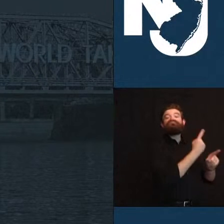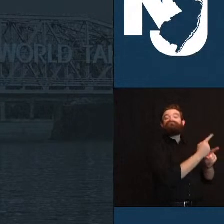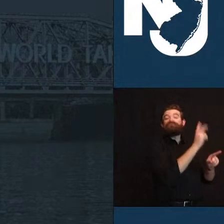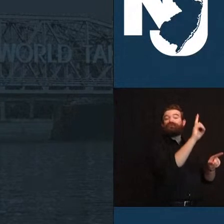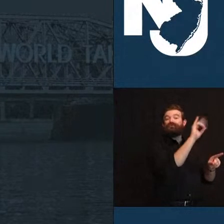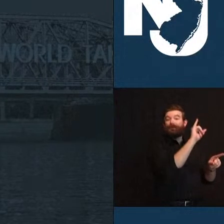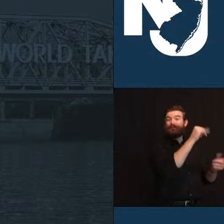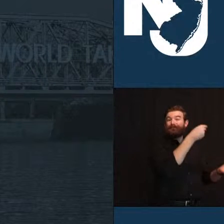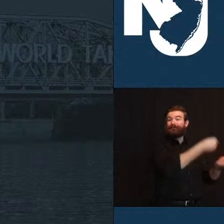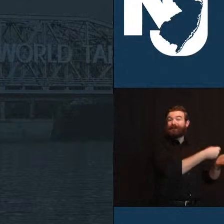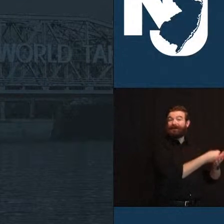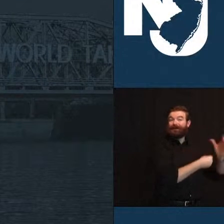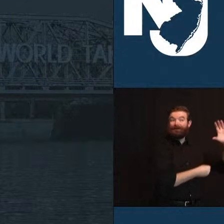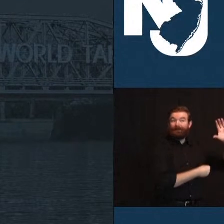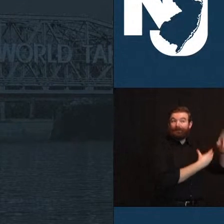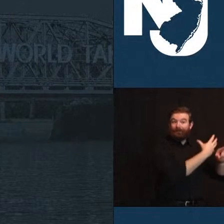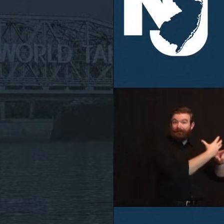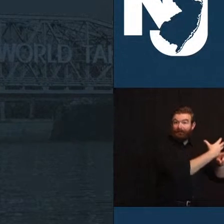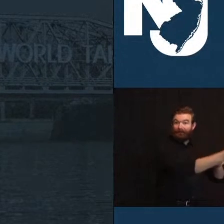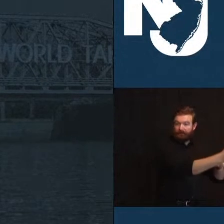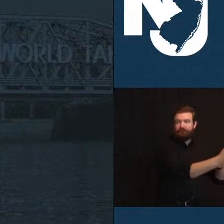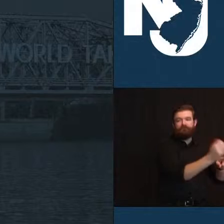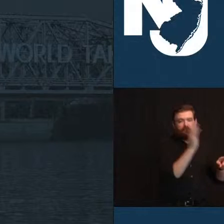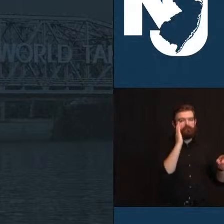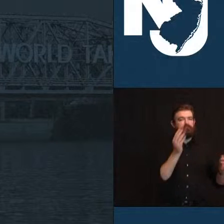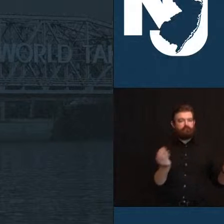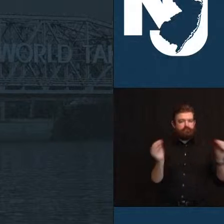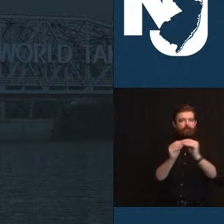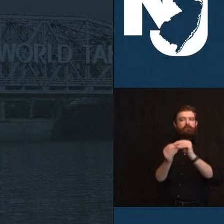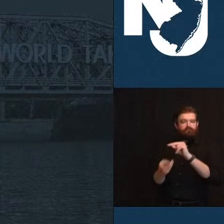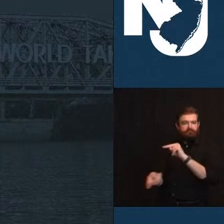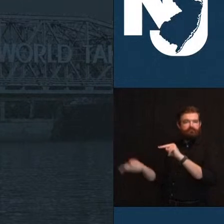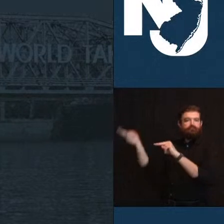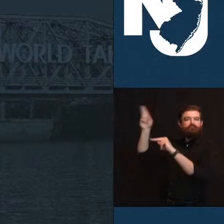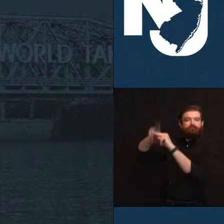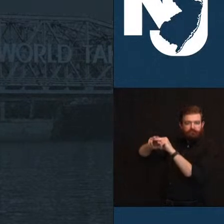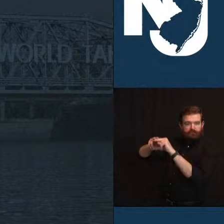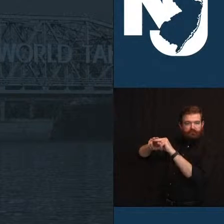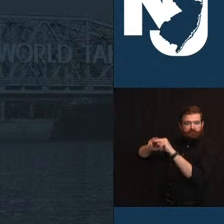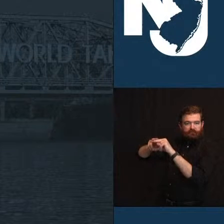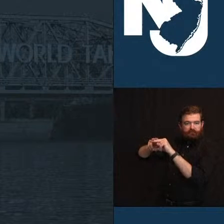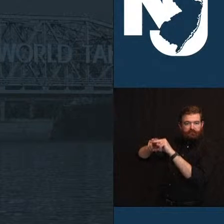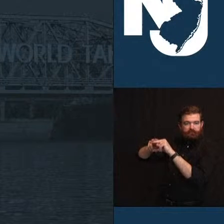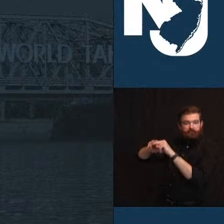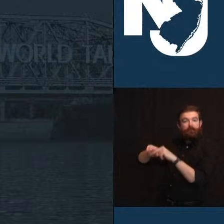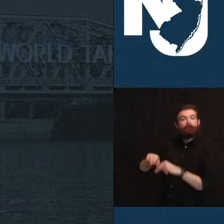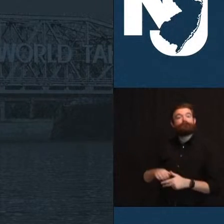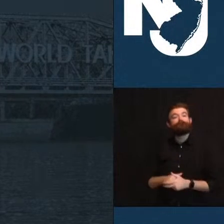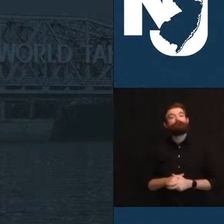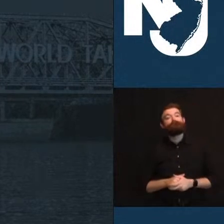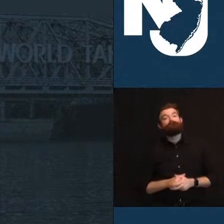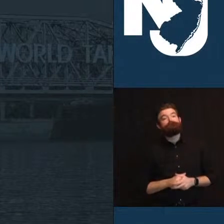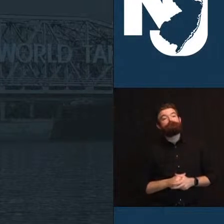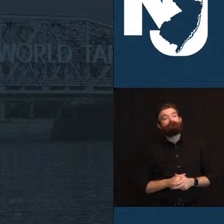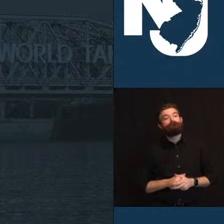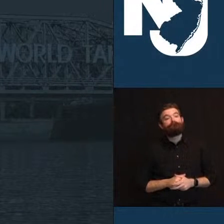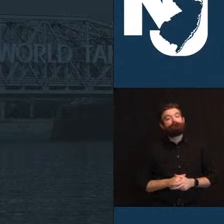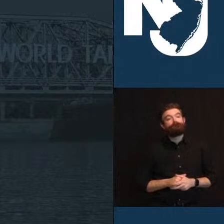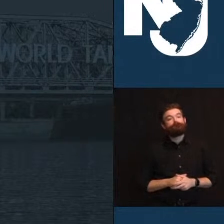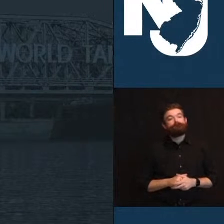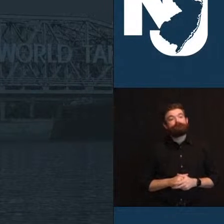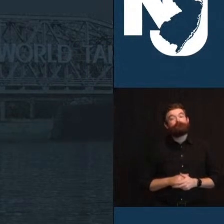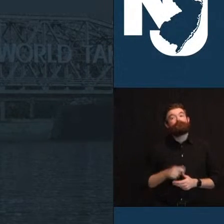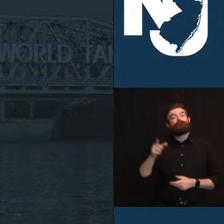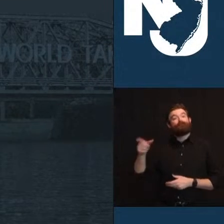are workers who were denied under the old law but are now eligible. This is just one small example of how we're working